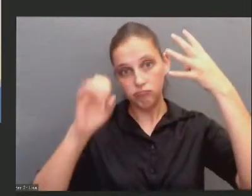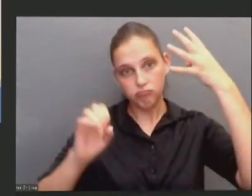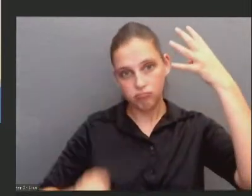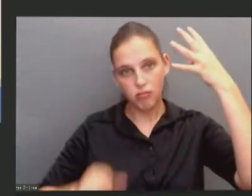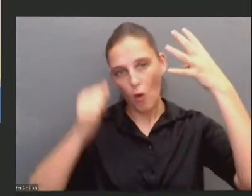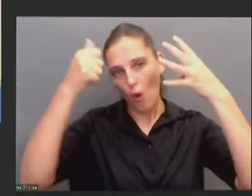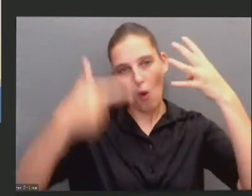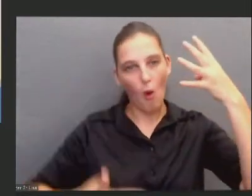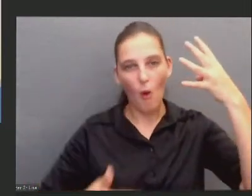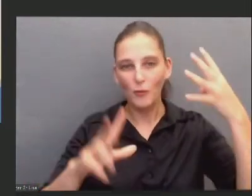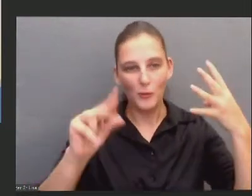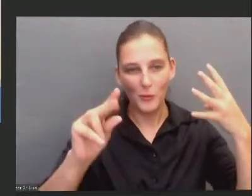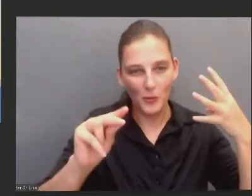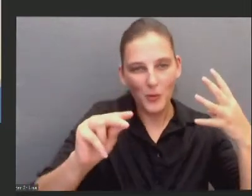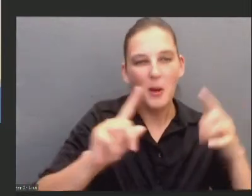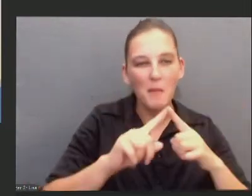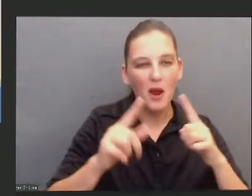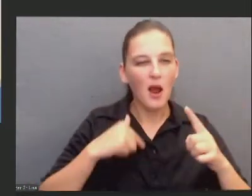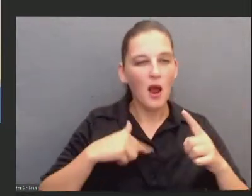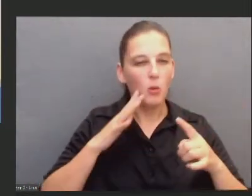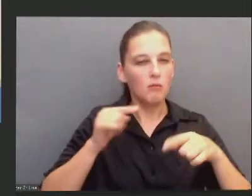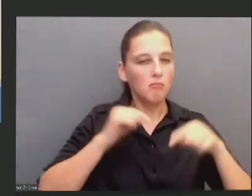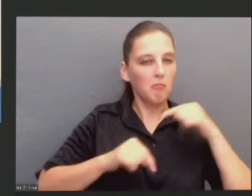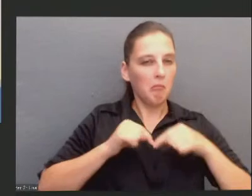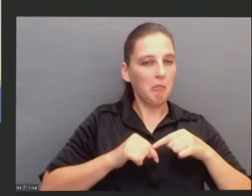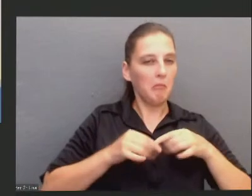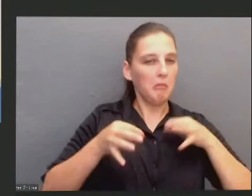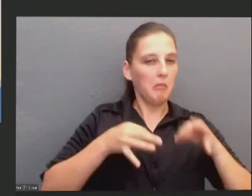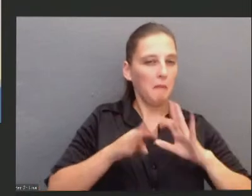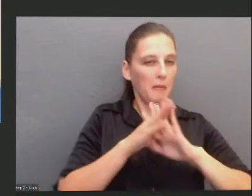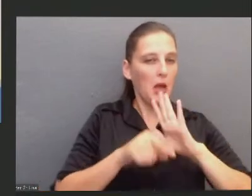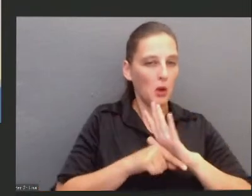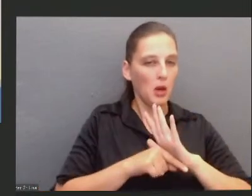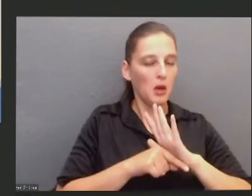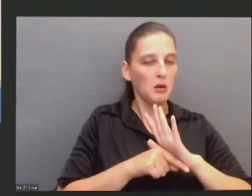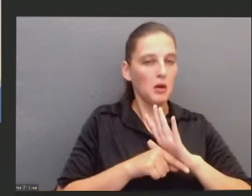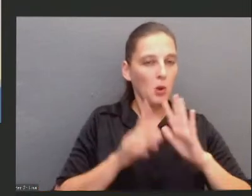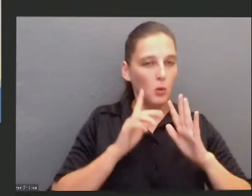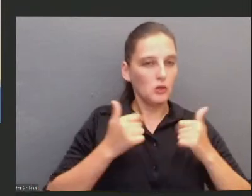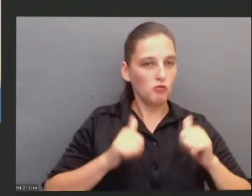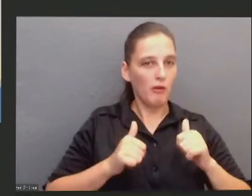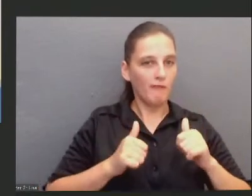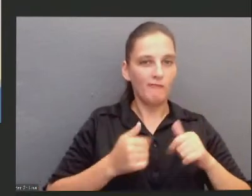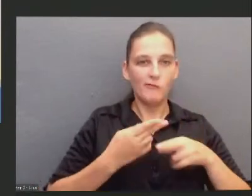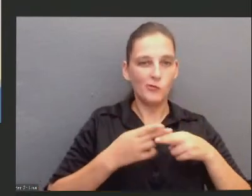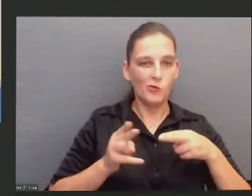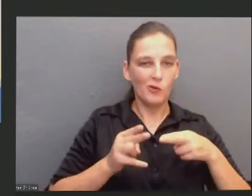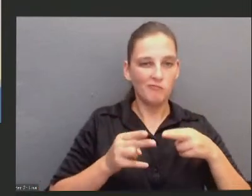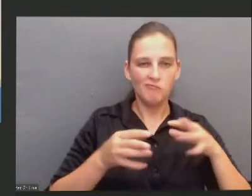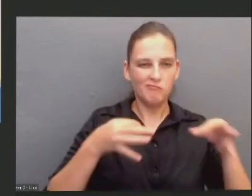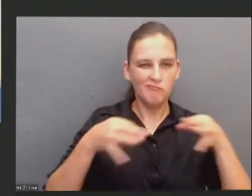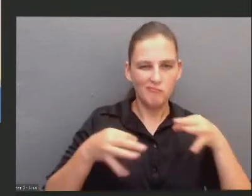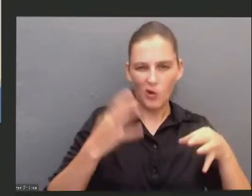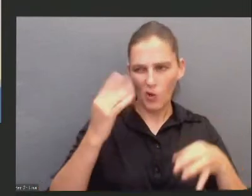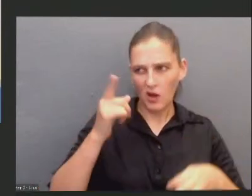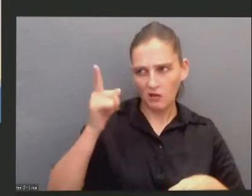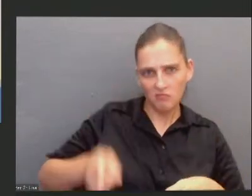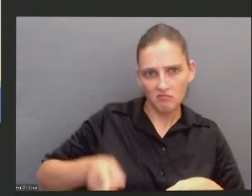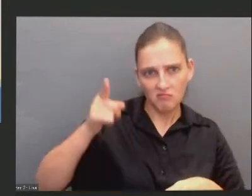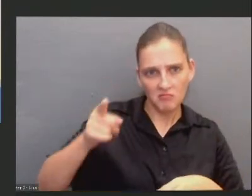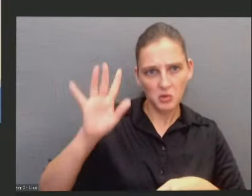you a background on each, and we'll go through them relatively rapidly of why these are high priorities, why they've been